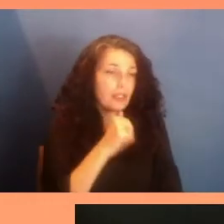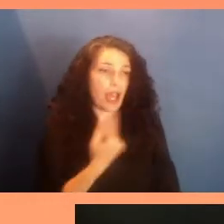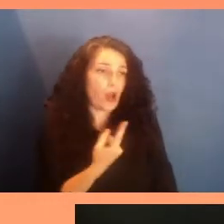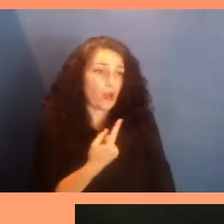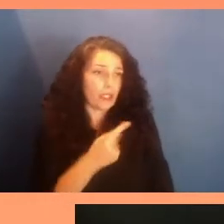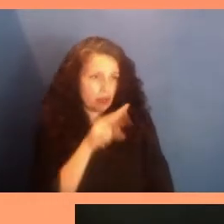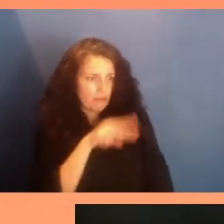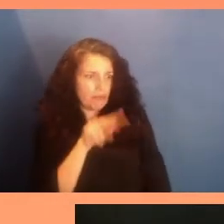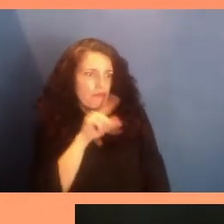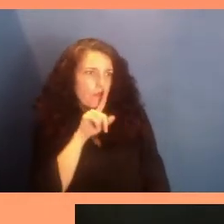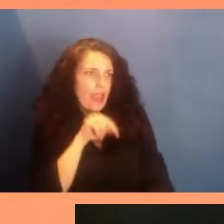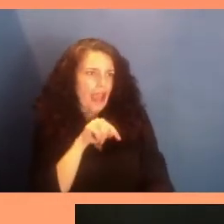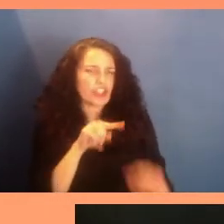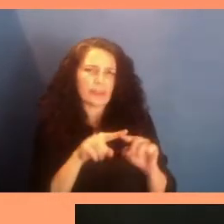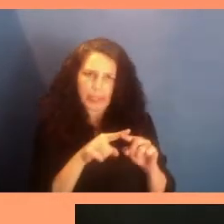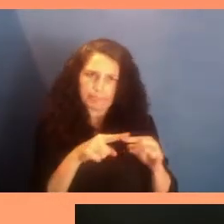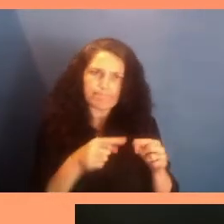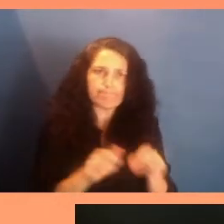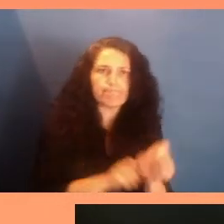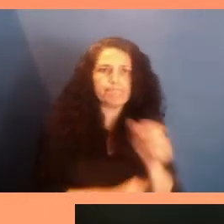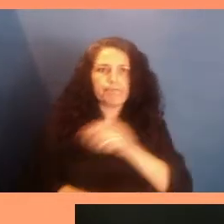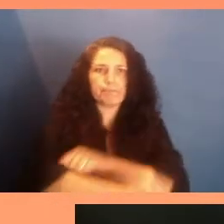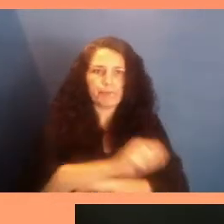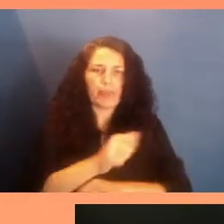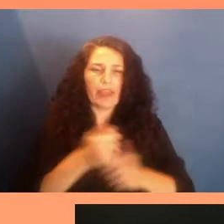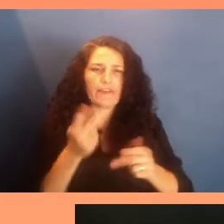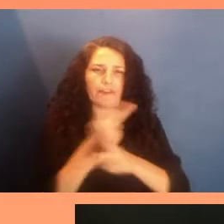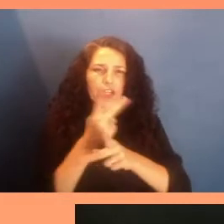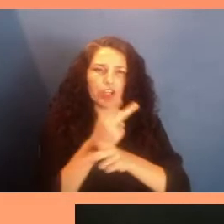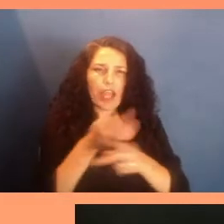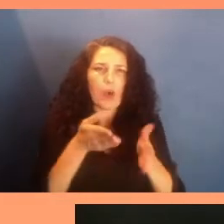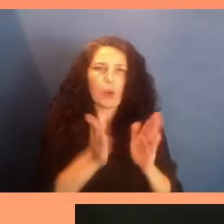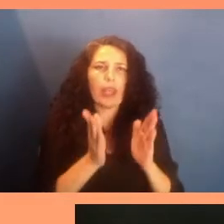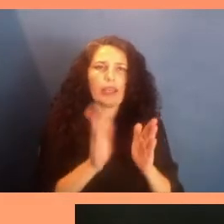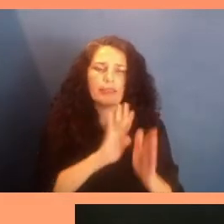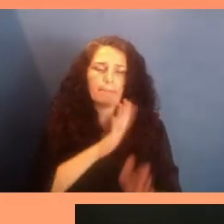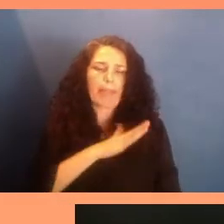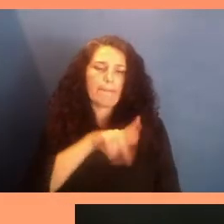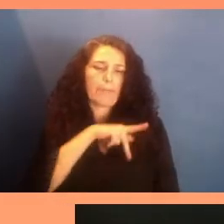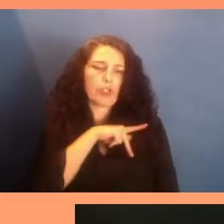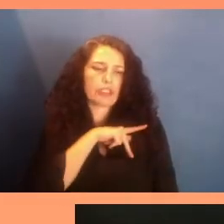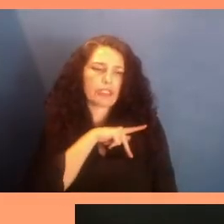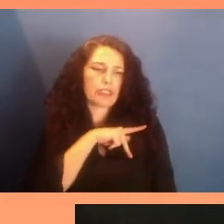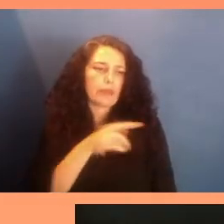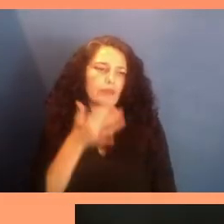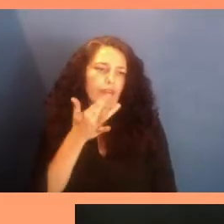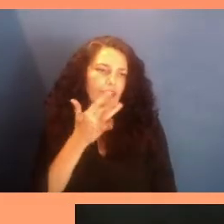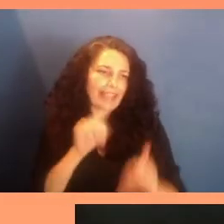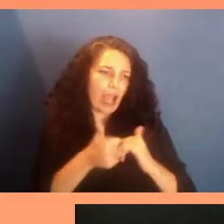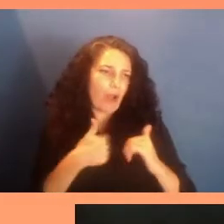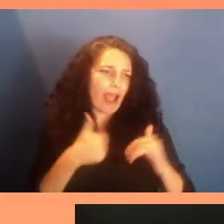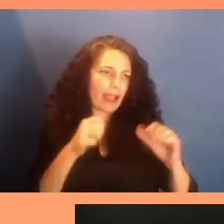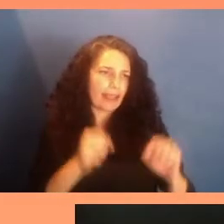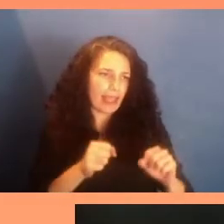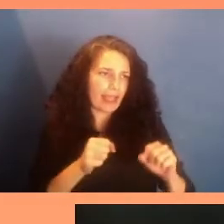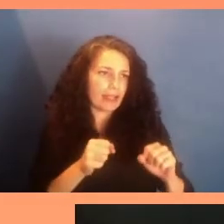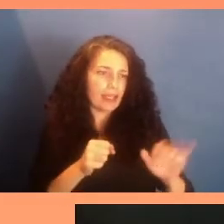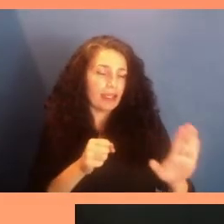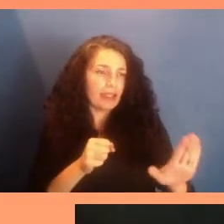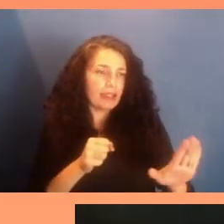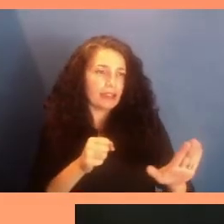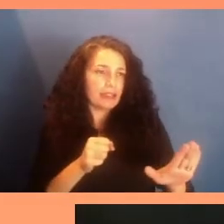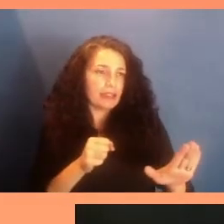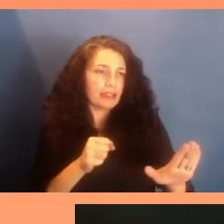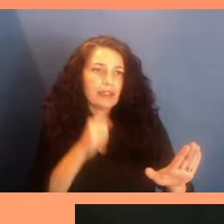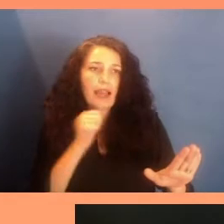for me, it's like I'm really trying to find ways within my own personal practice and work to not have to react to things that I've done